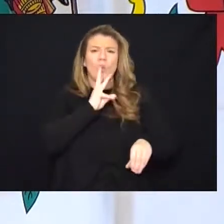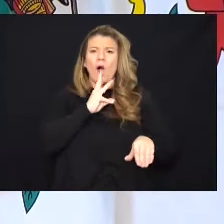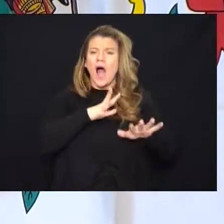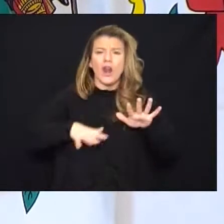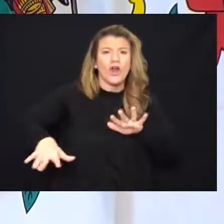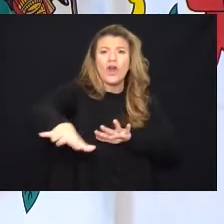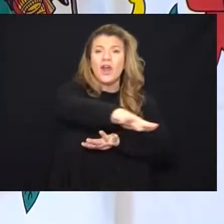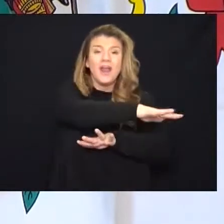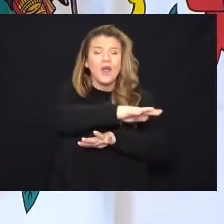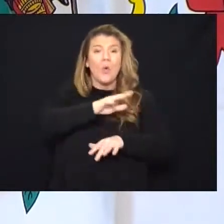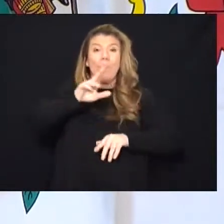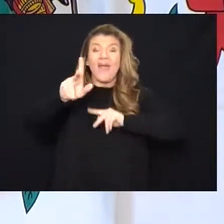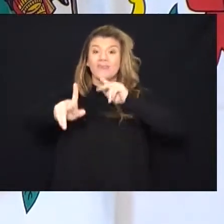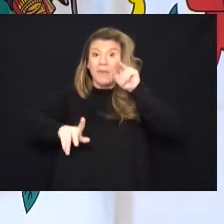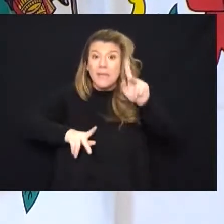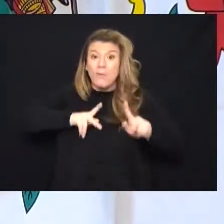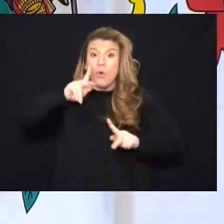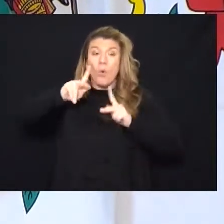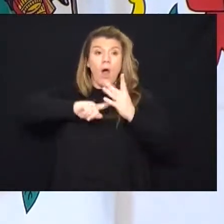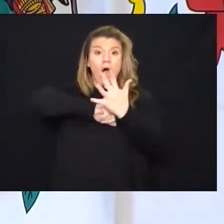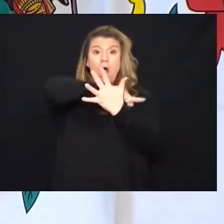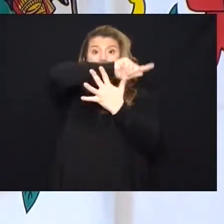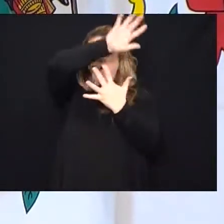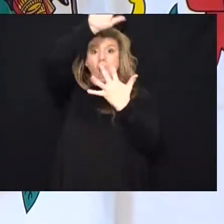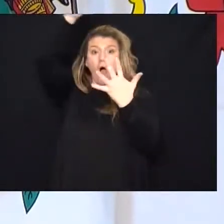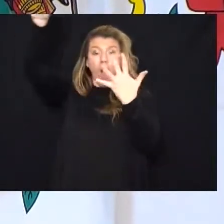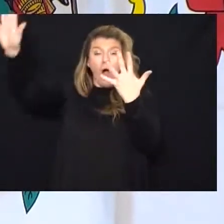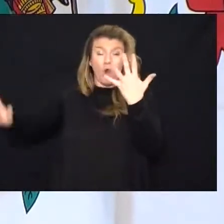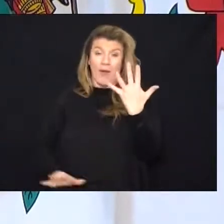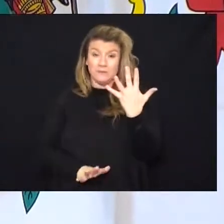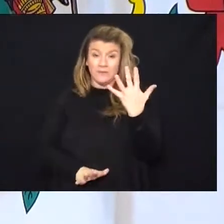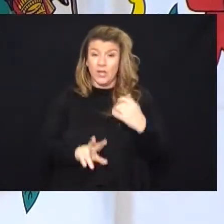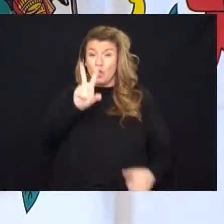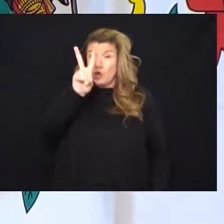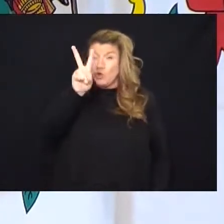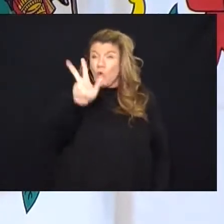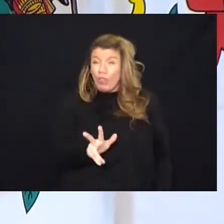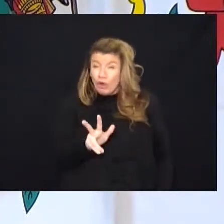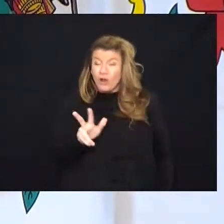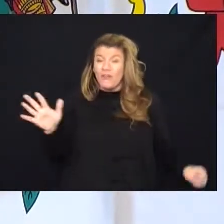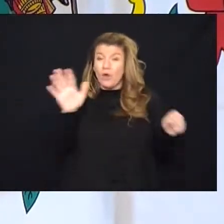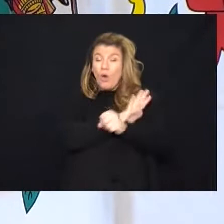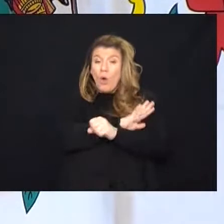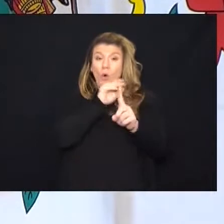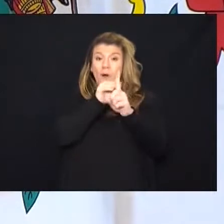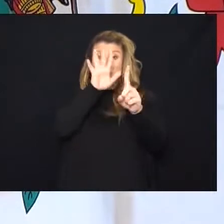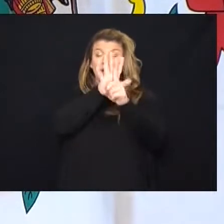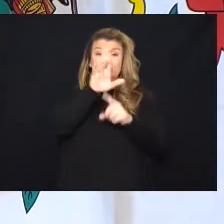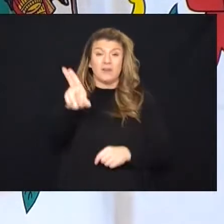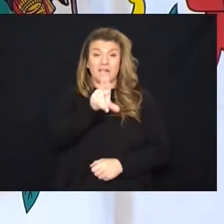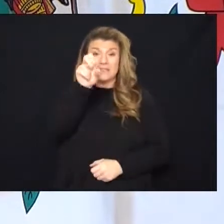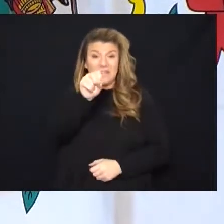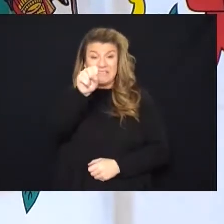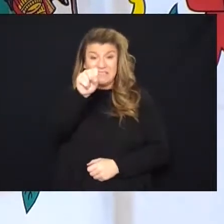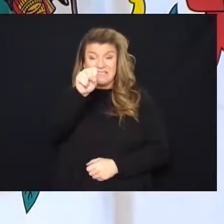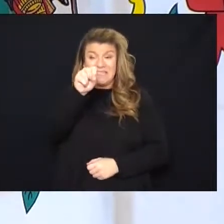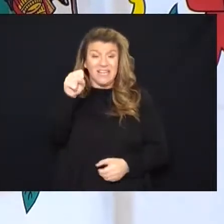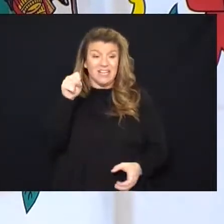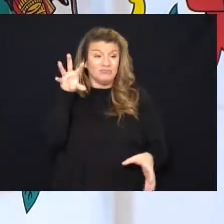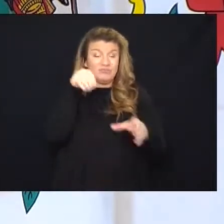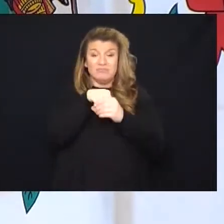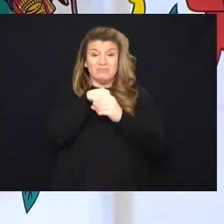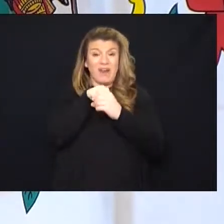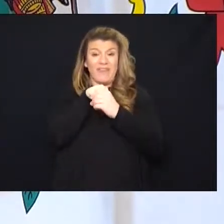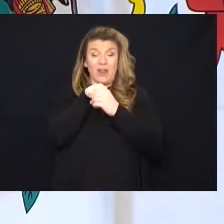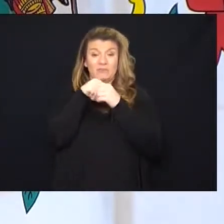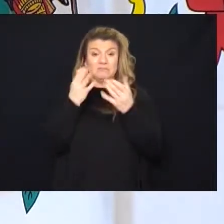by people all around us. 2/3 of the entire population of the United States is within striking distance of